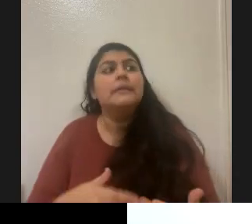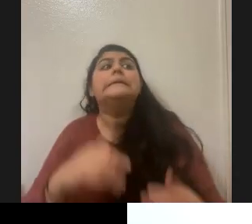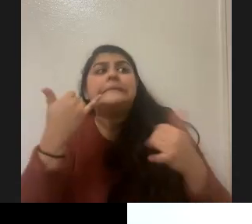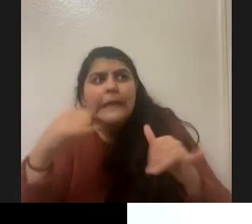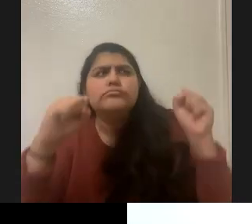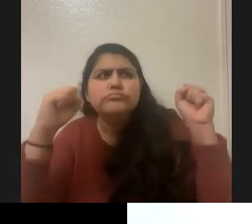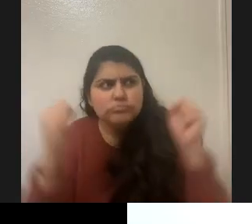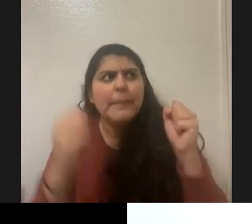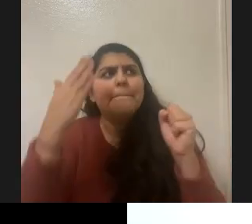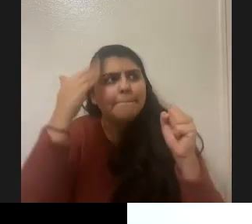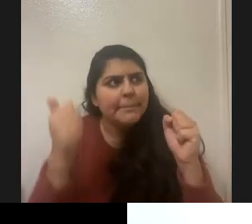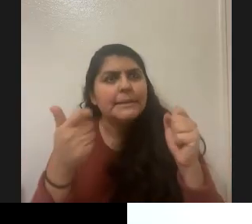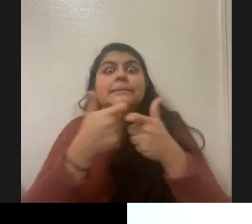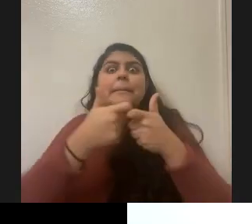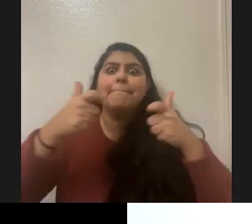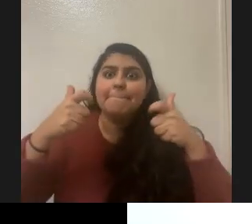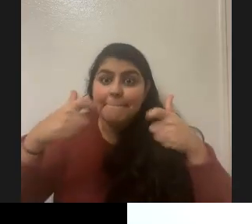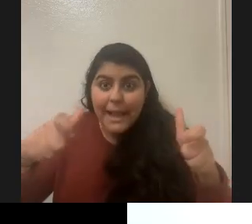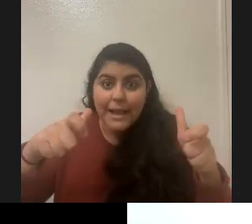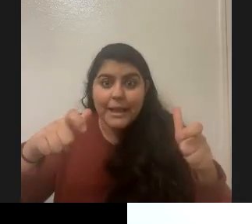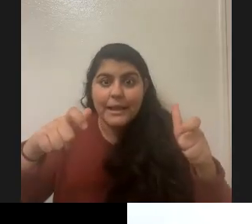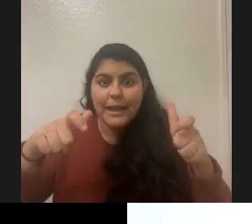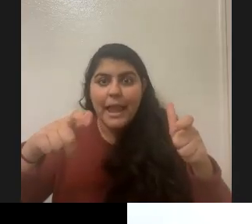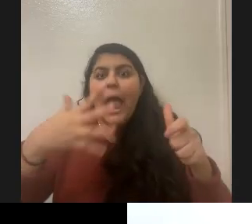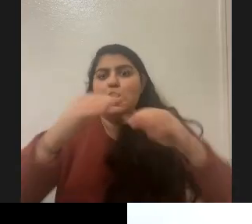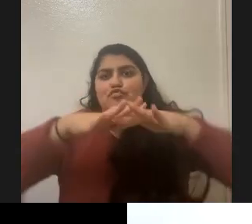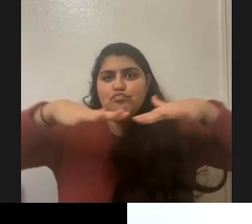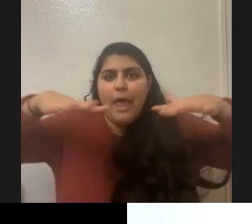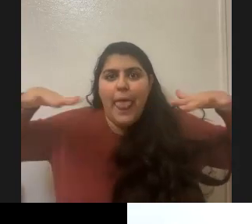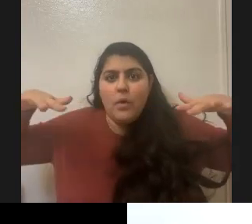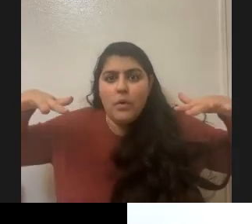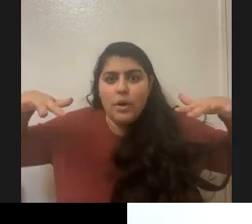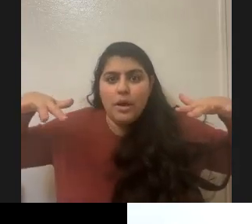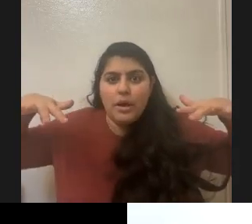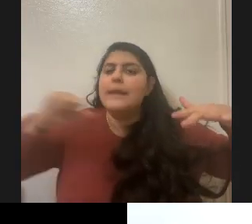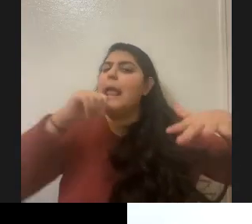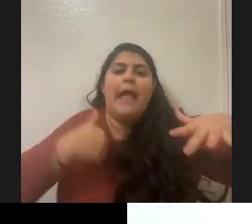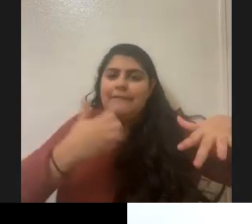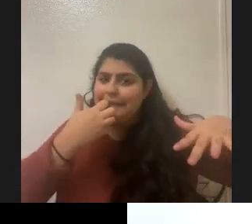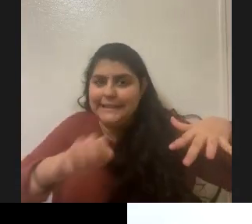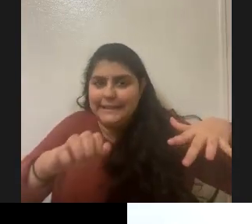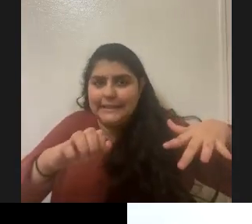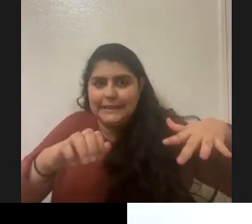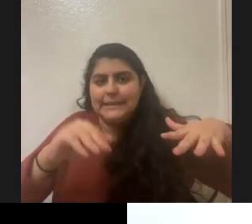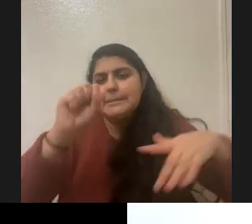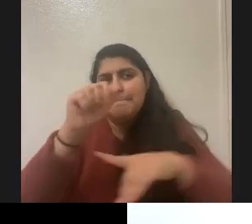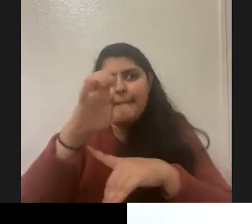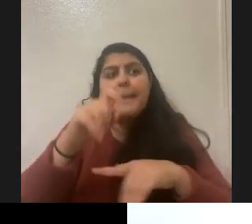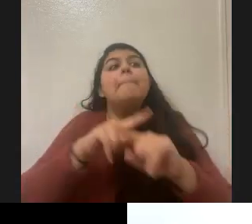because it's so big, like, and spread out that it doesn't have that heat, but it's